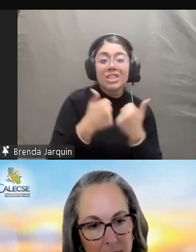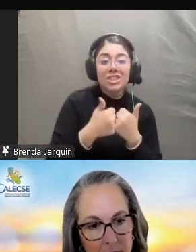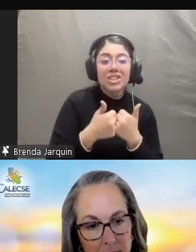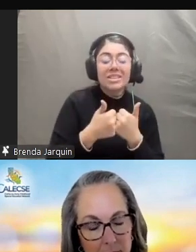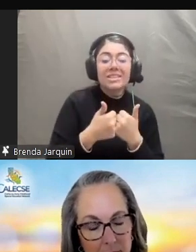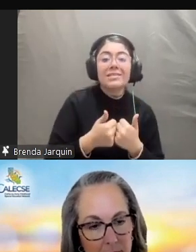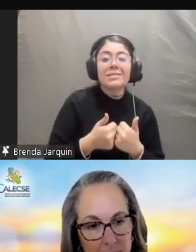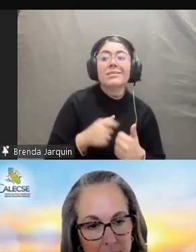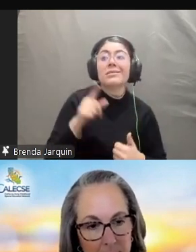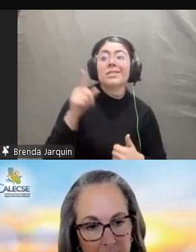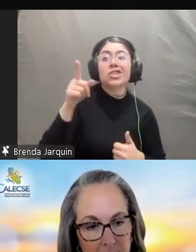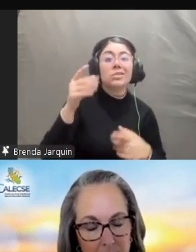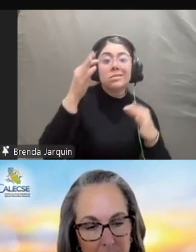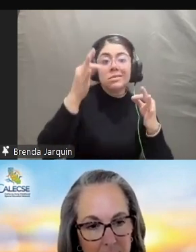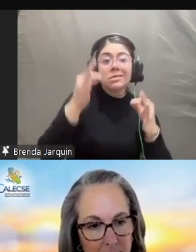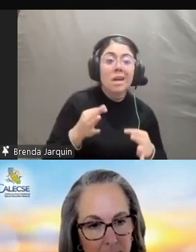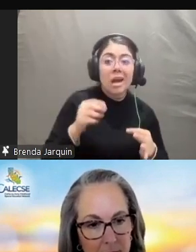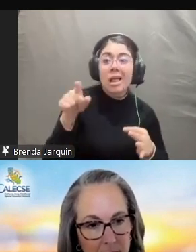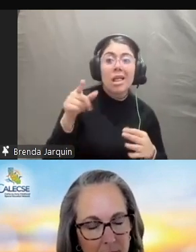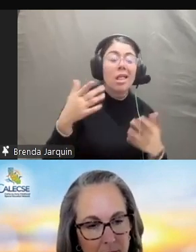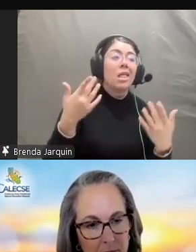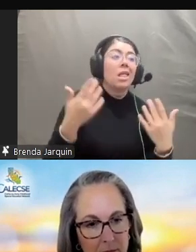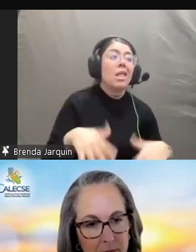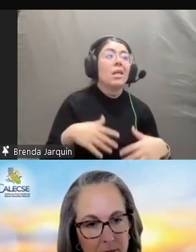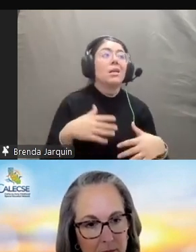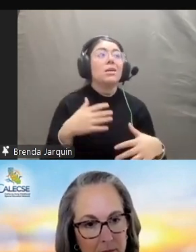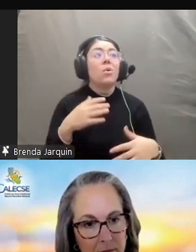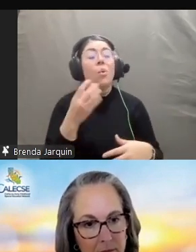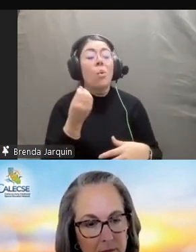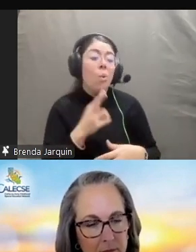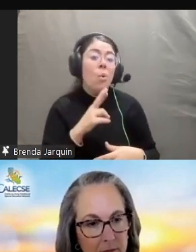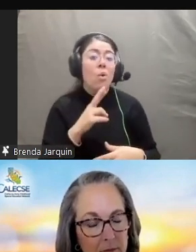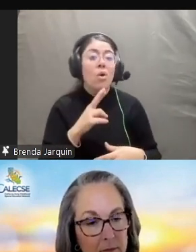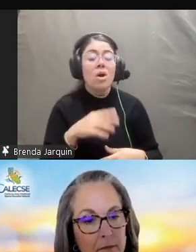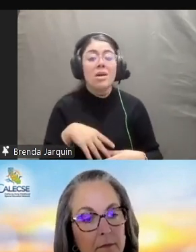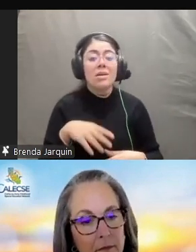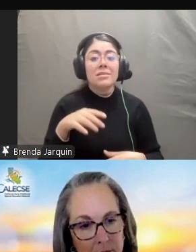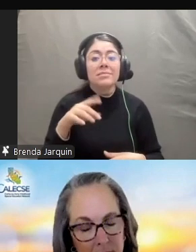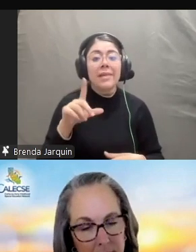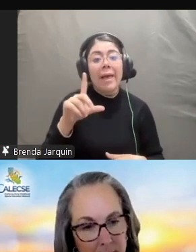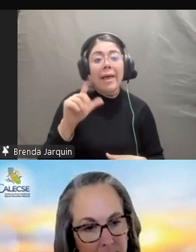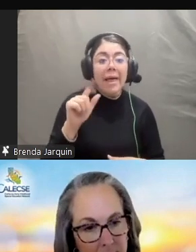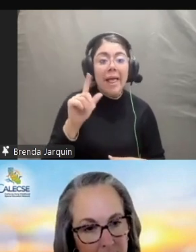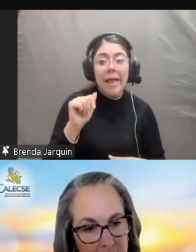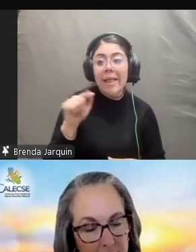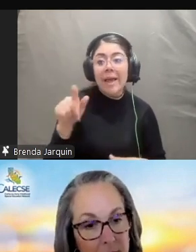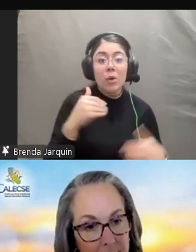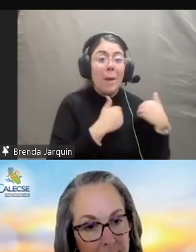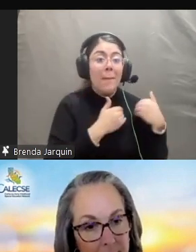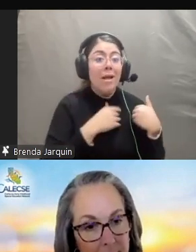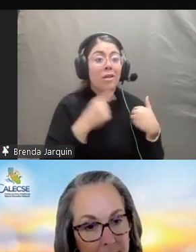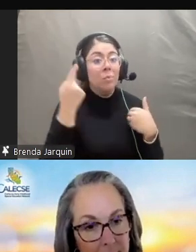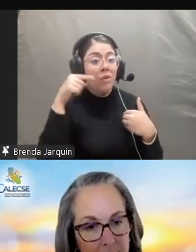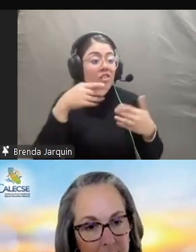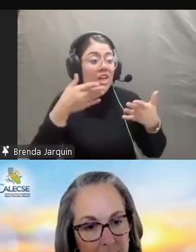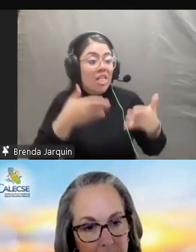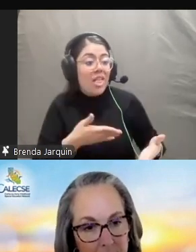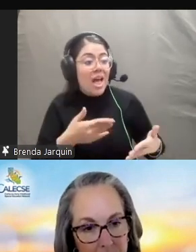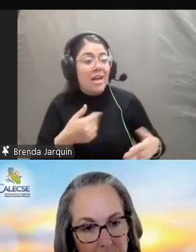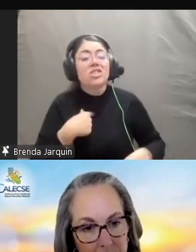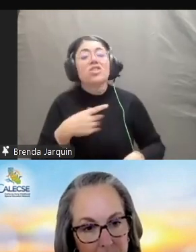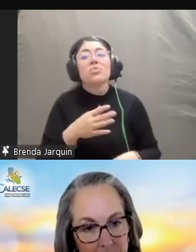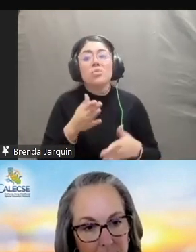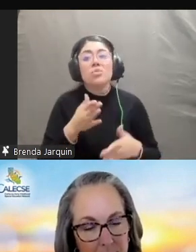or LEAs are responsible for this, therefore it's going to be this way. So I think it really, we had to have some